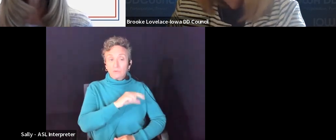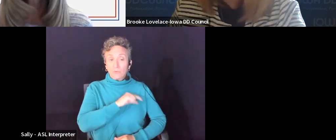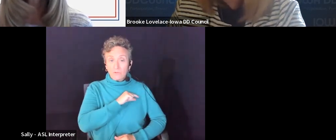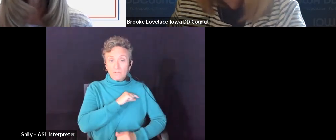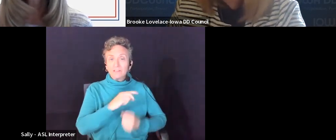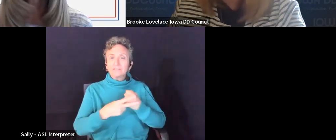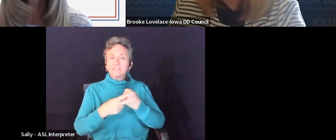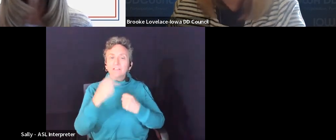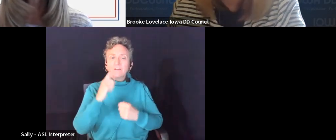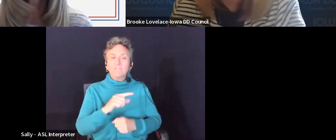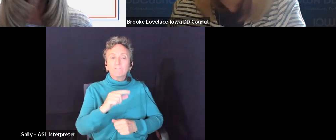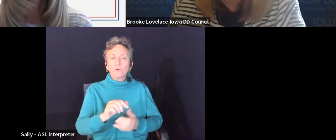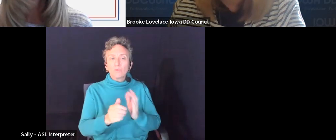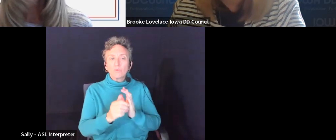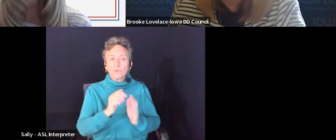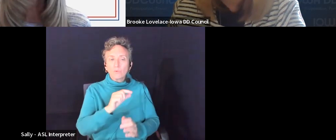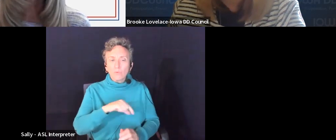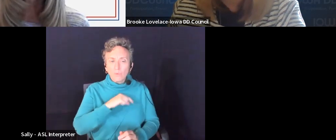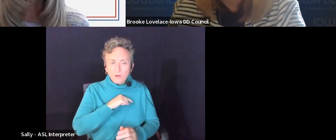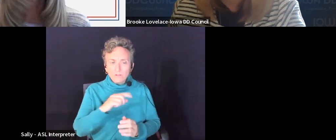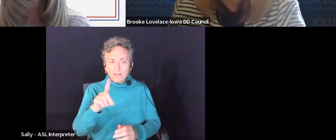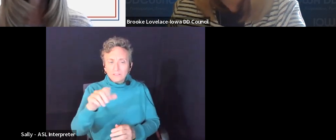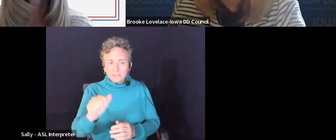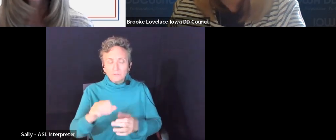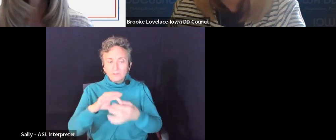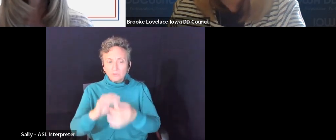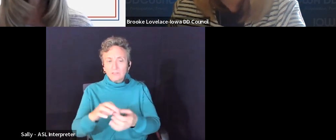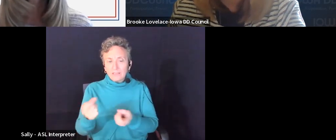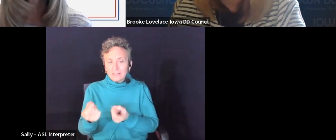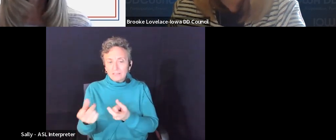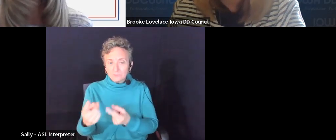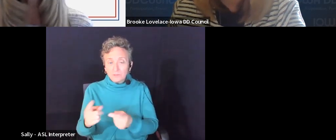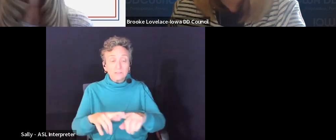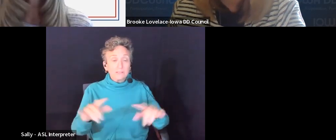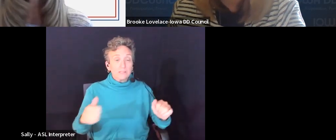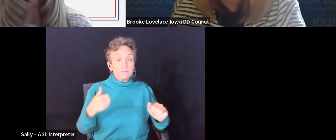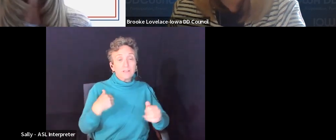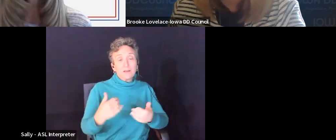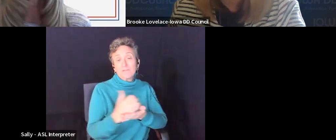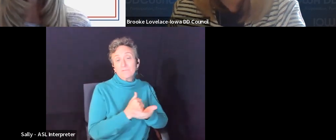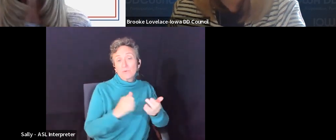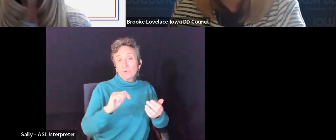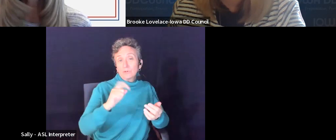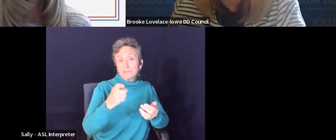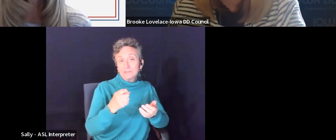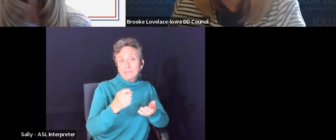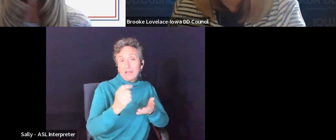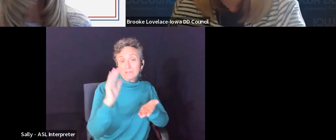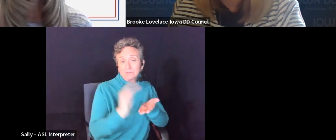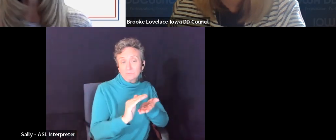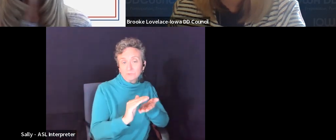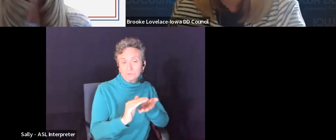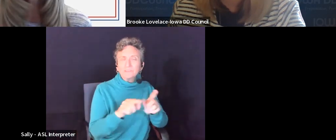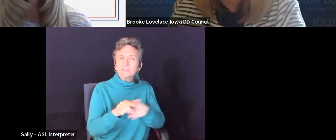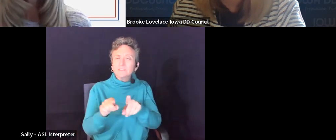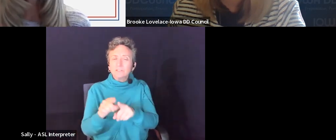qualified disability-related expenses, at the same time earn tax breaks similar to what College Savings Iowa,